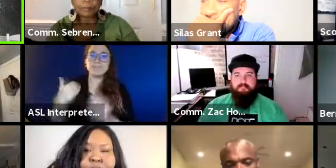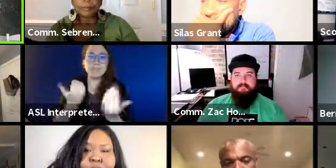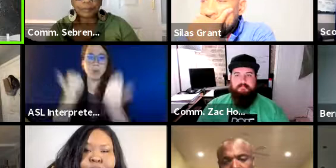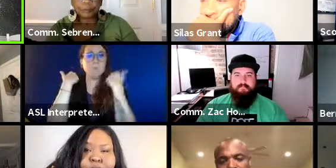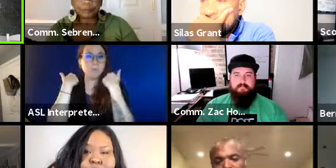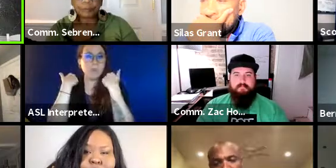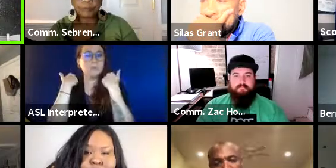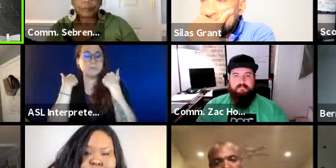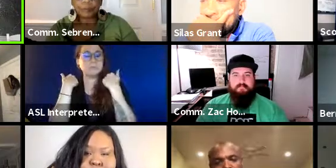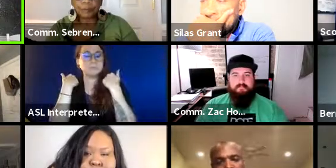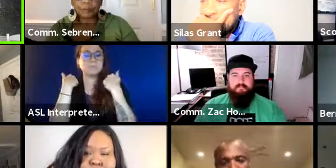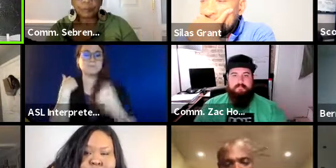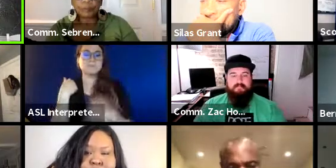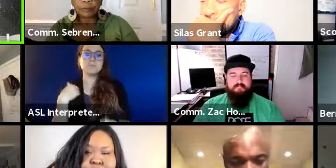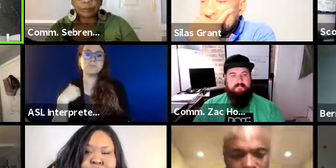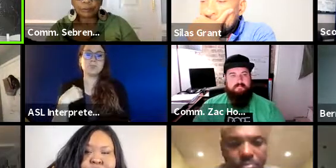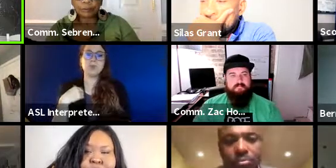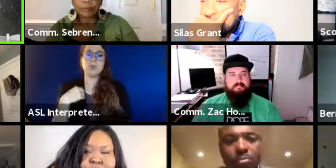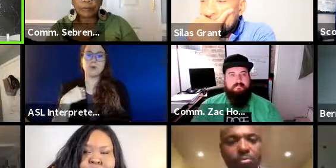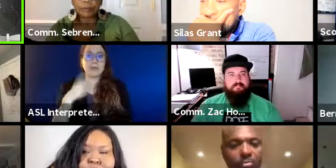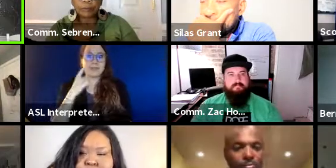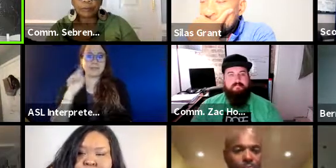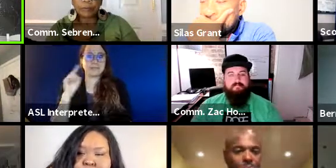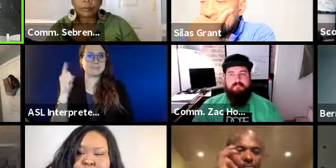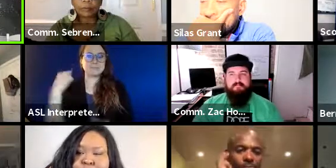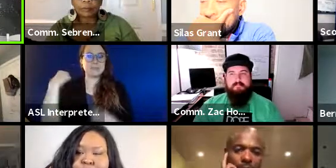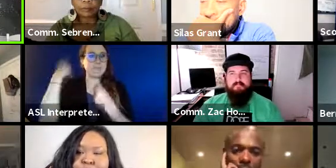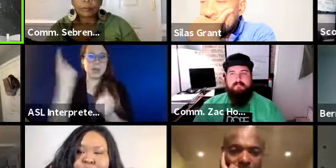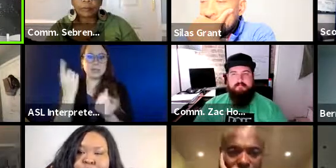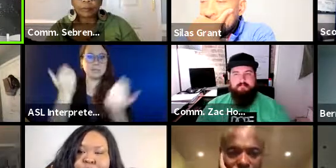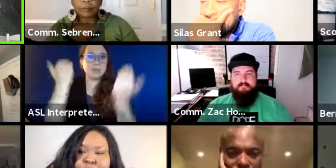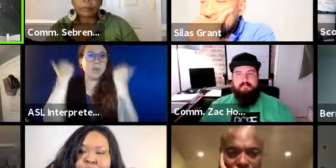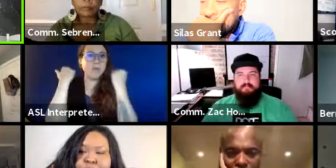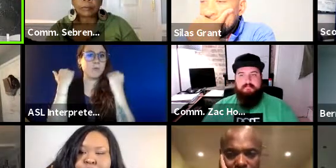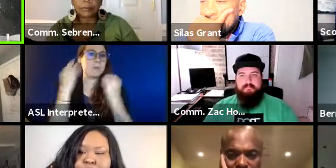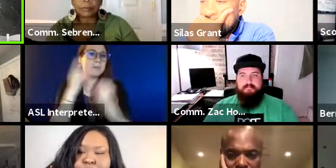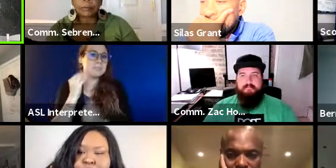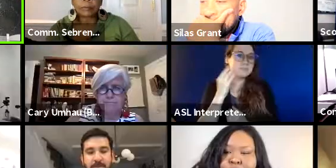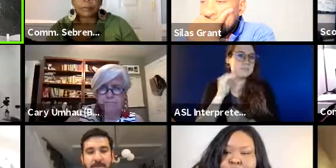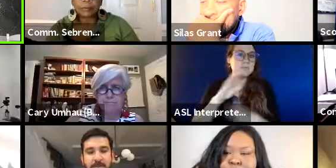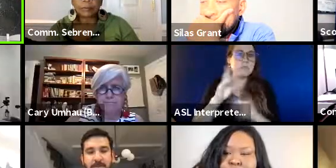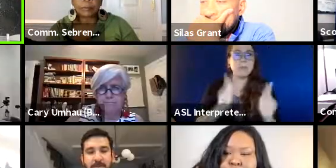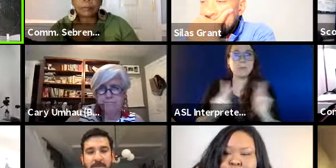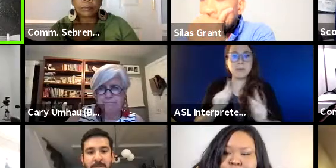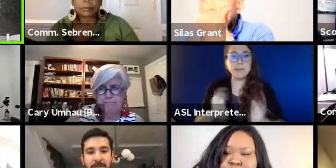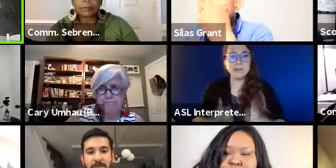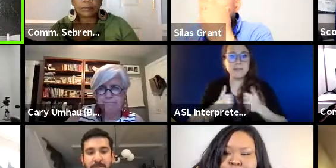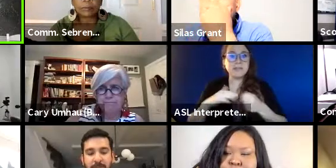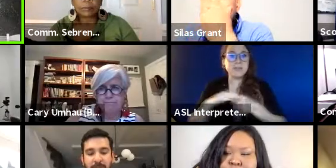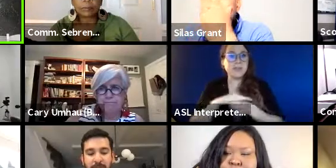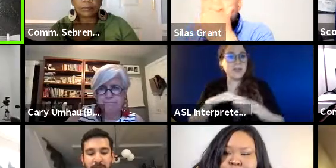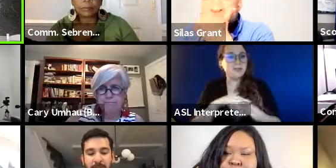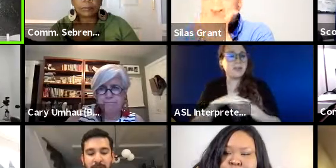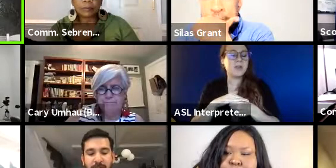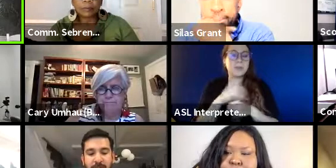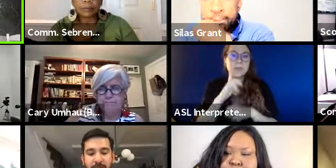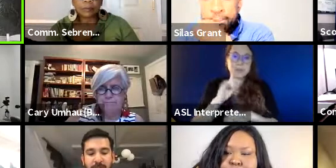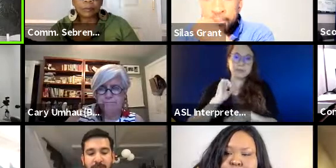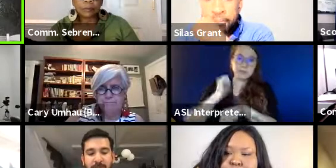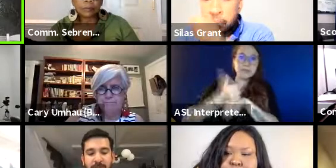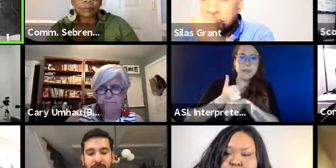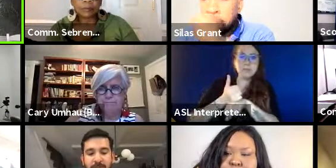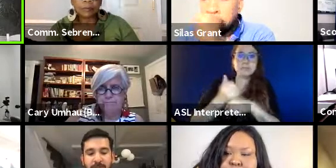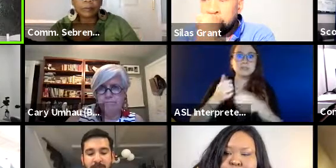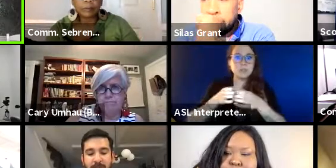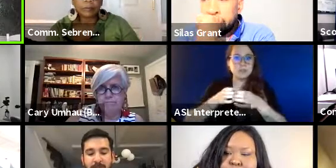so I think it's been an overwhelming experience for the residents. We've established and grown our zoning and